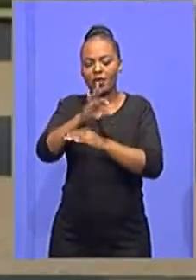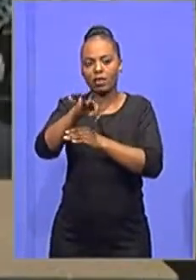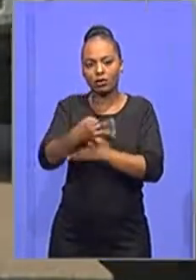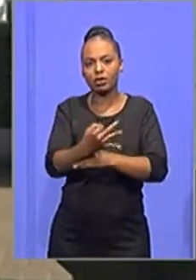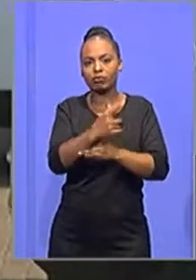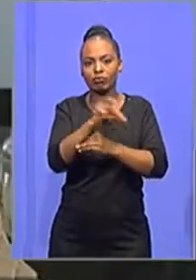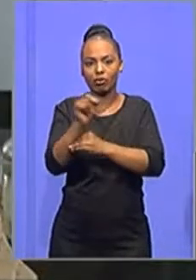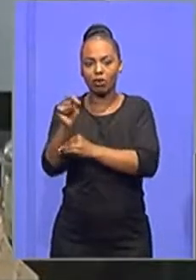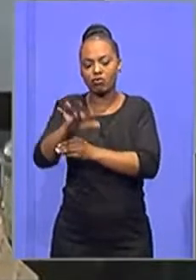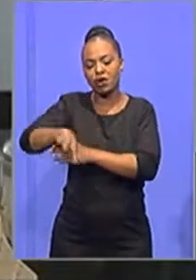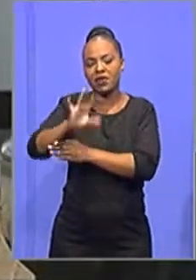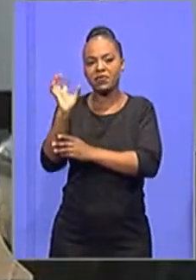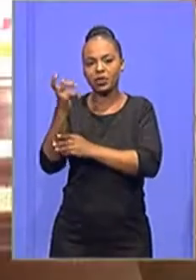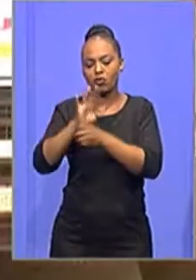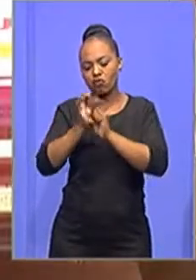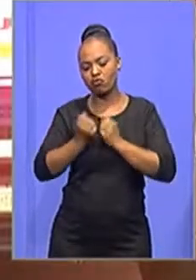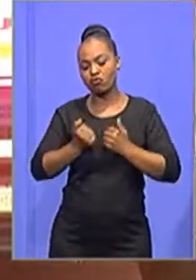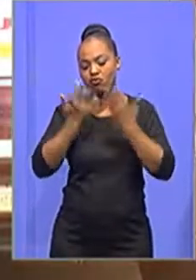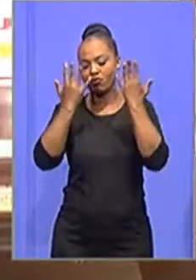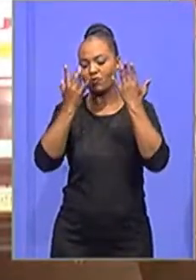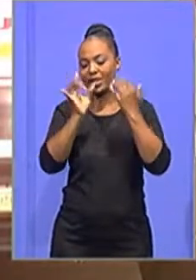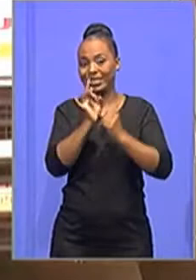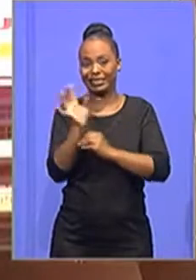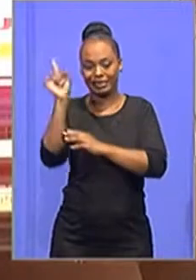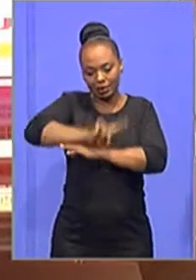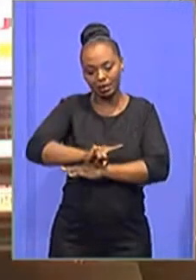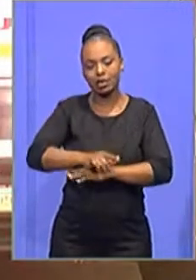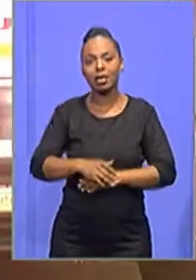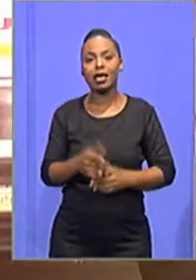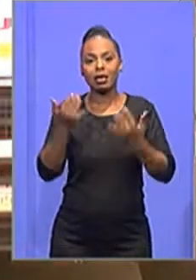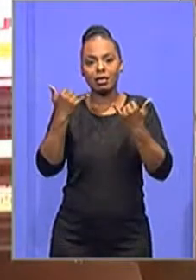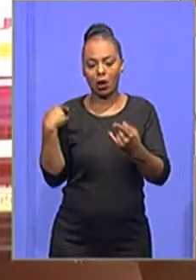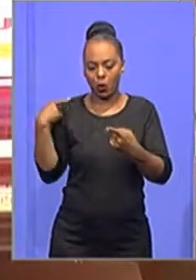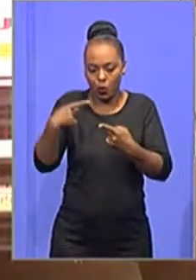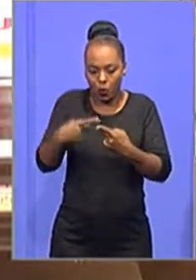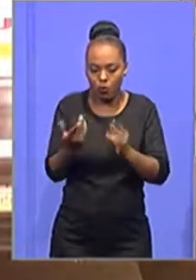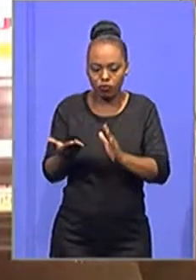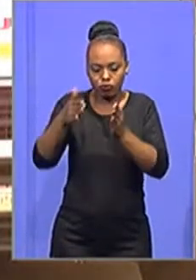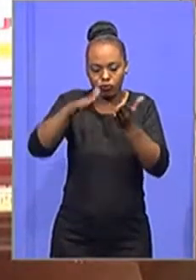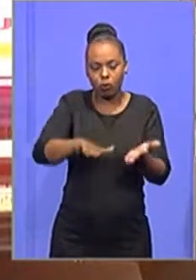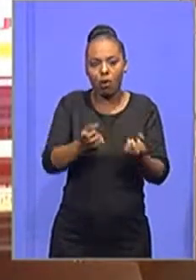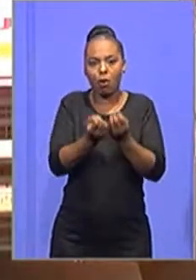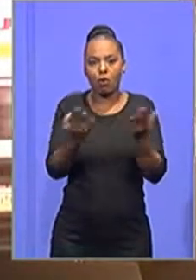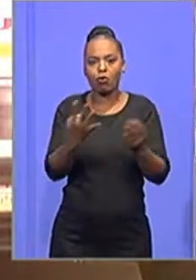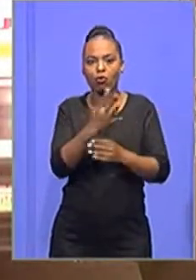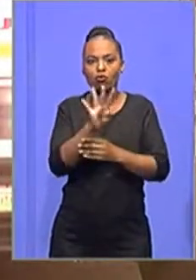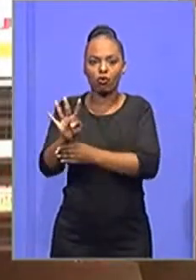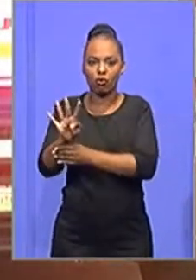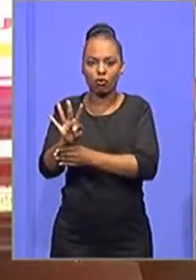Free State ba tshwaetsegile. Ga jaana go setse go tlhokafetse ba le 44.